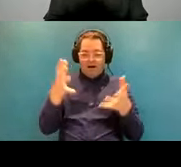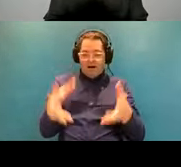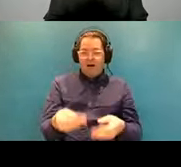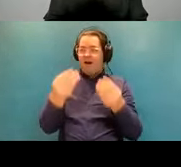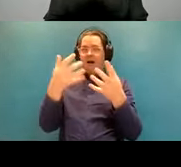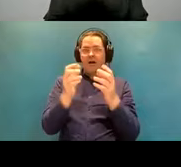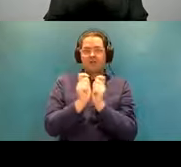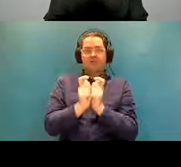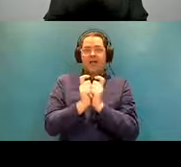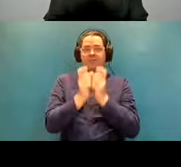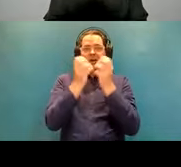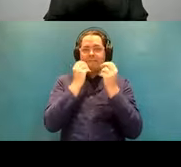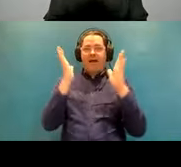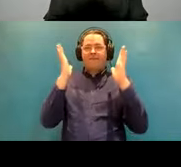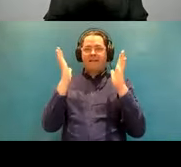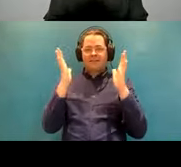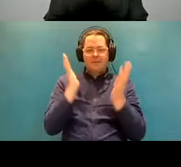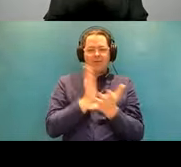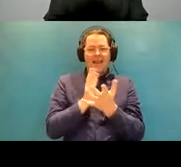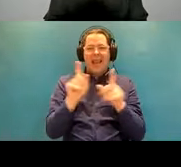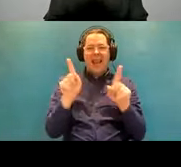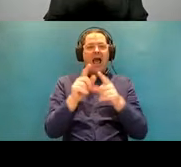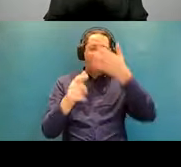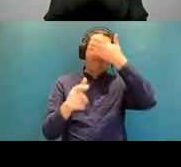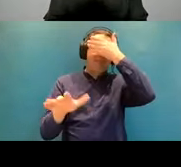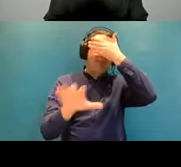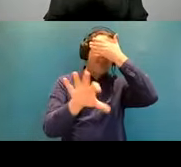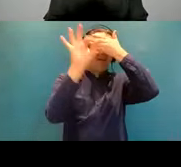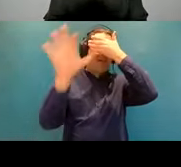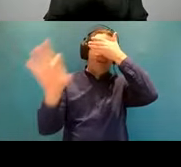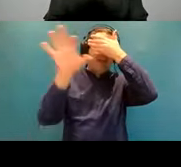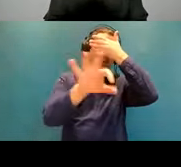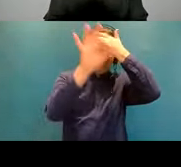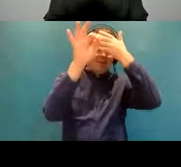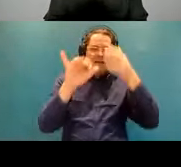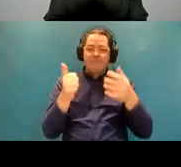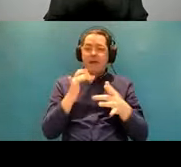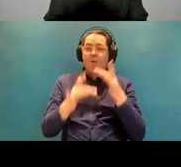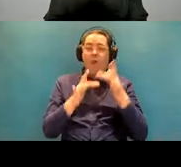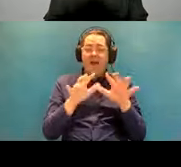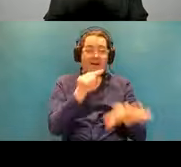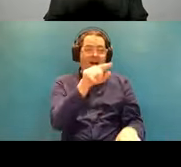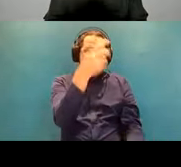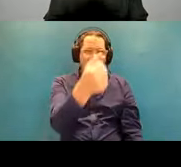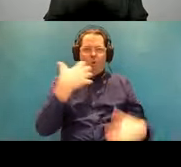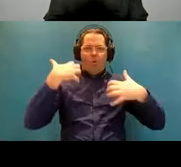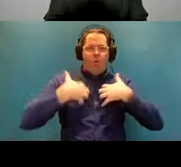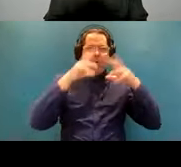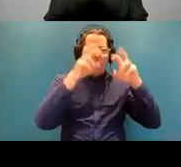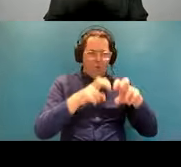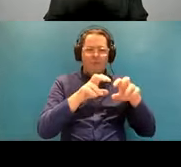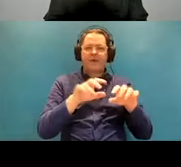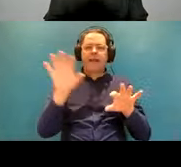find a wonderful language ideological debate online and you start to analyze it. But as I've learned more about